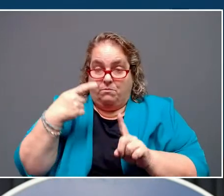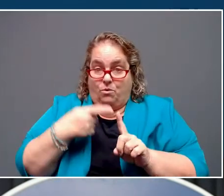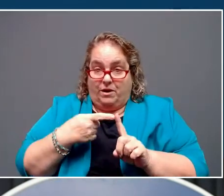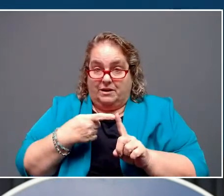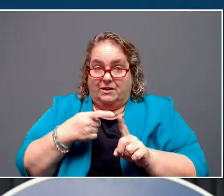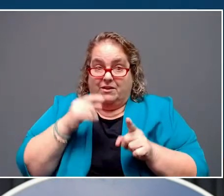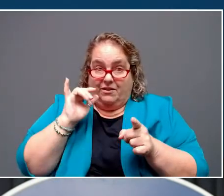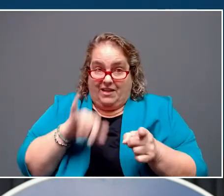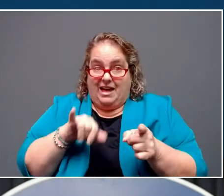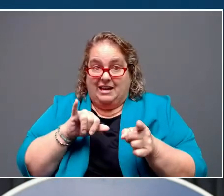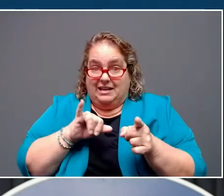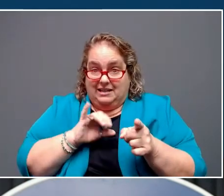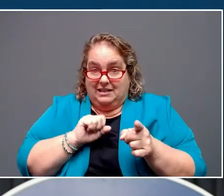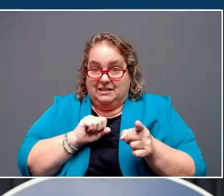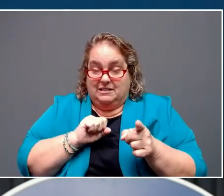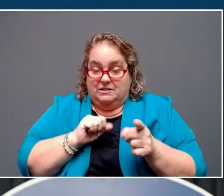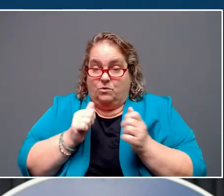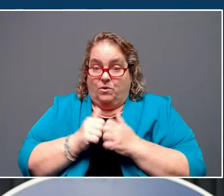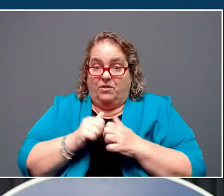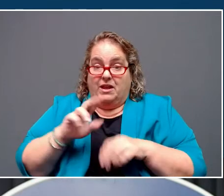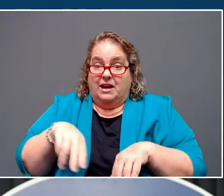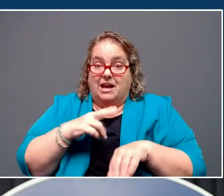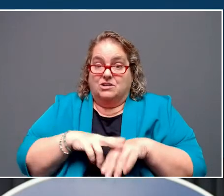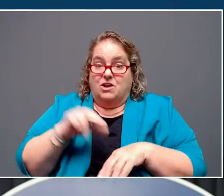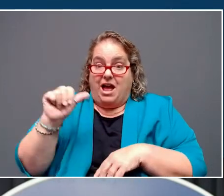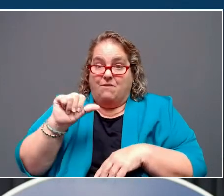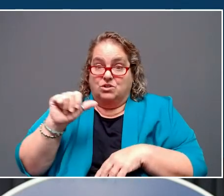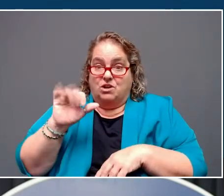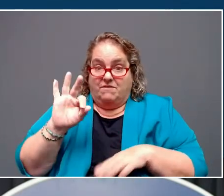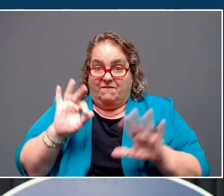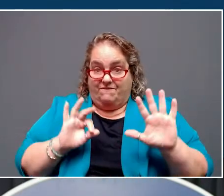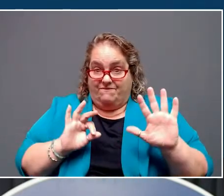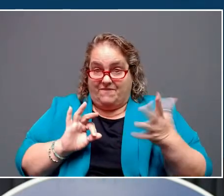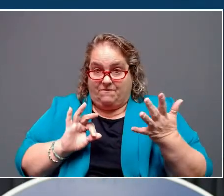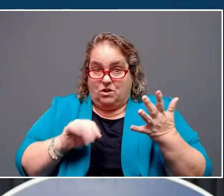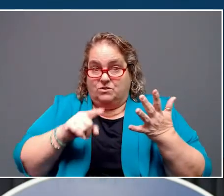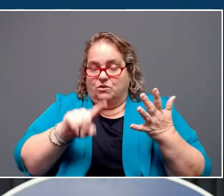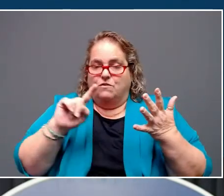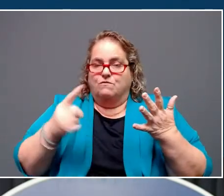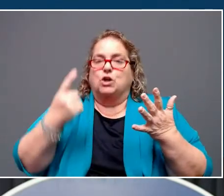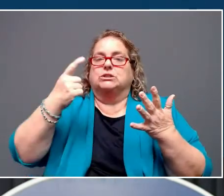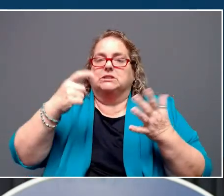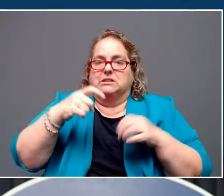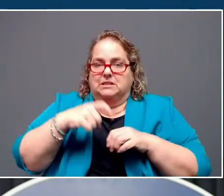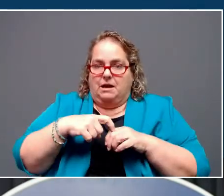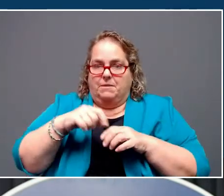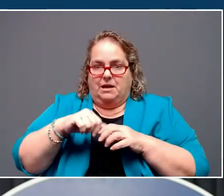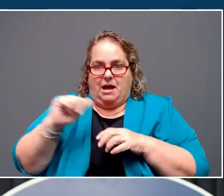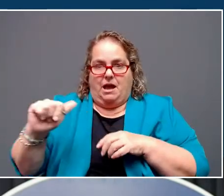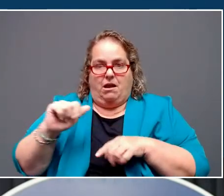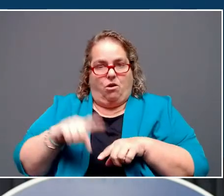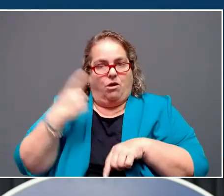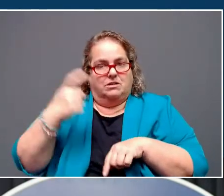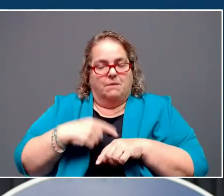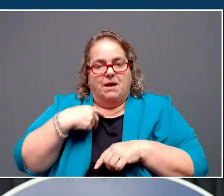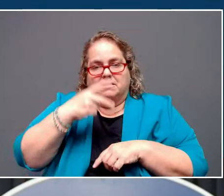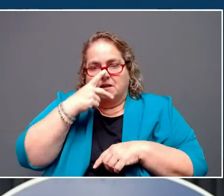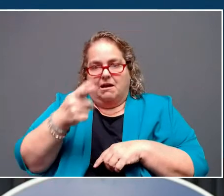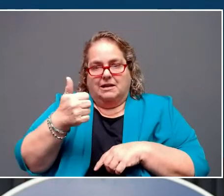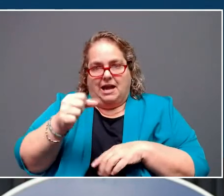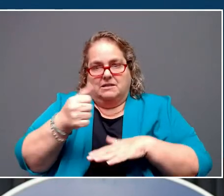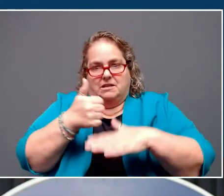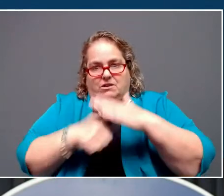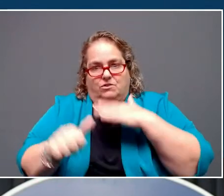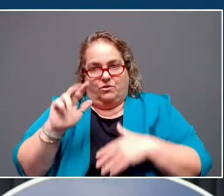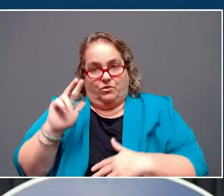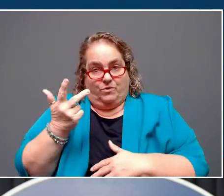is with the national average of $5. This is the first time in a while I have seen gas under $3.